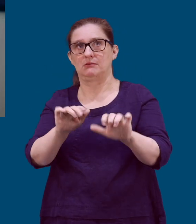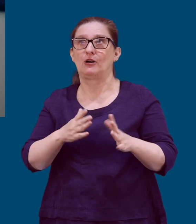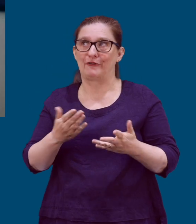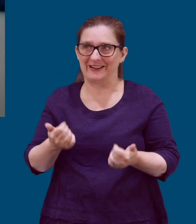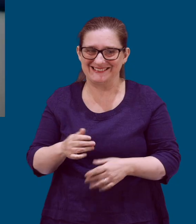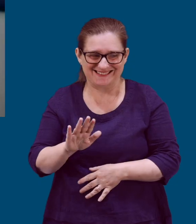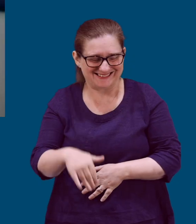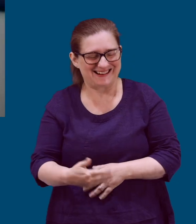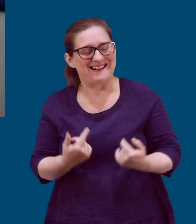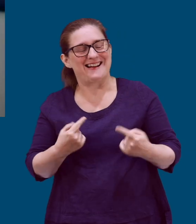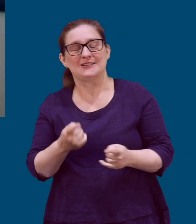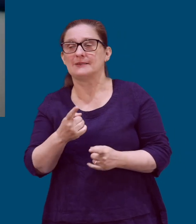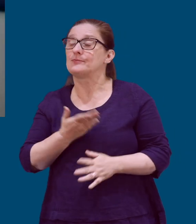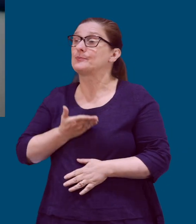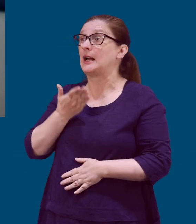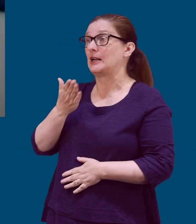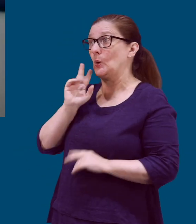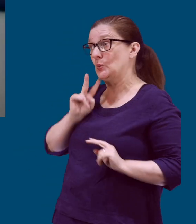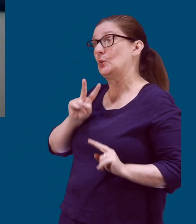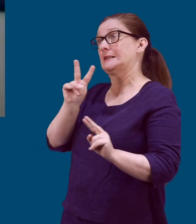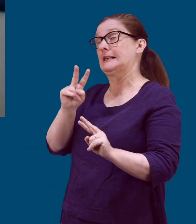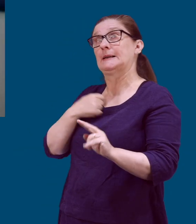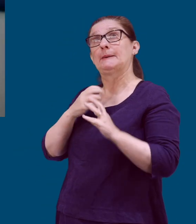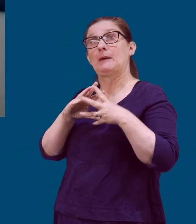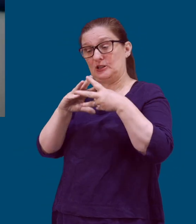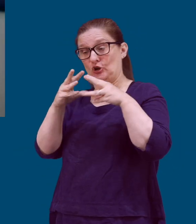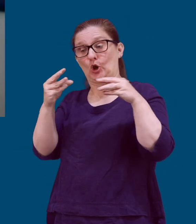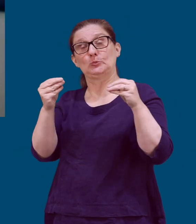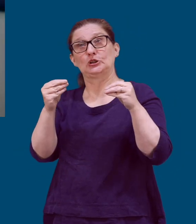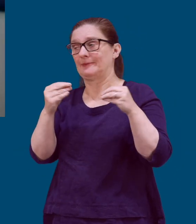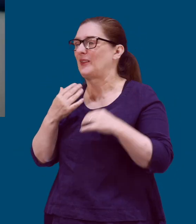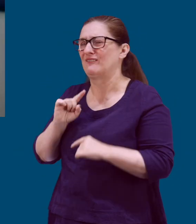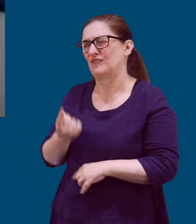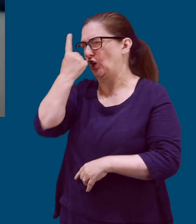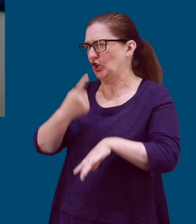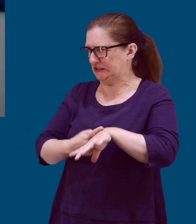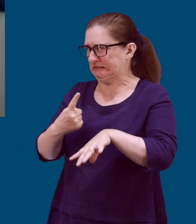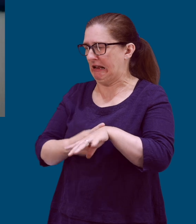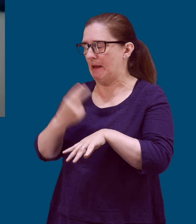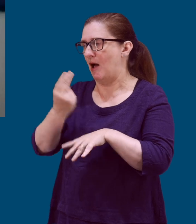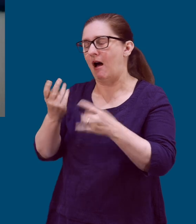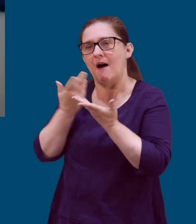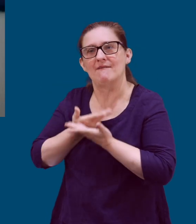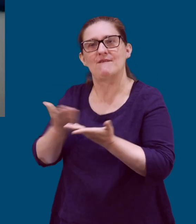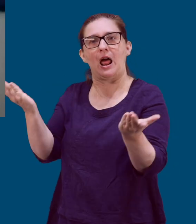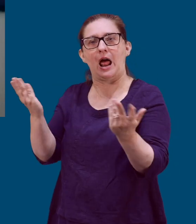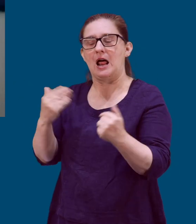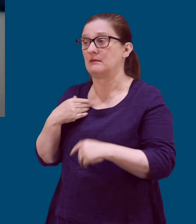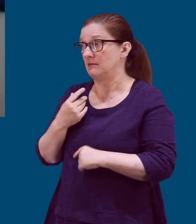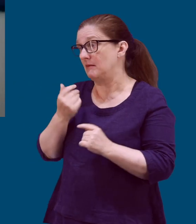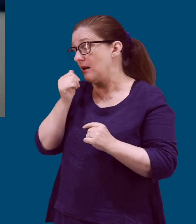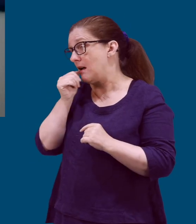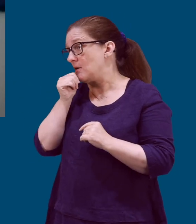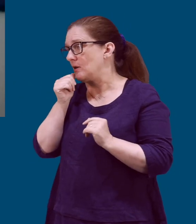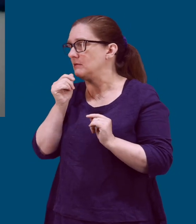I go to the fair to see my sculptures. I've never been to an art fair before, but 2 streets away, I know I'm near from